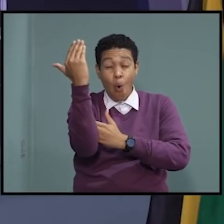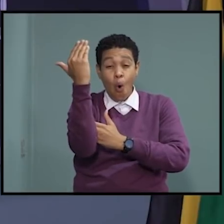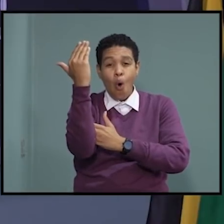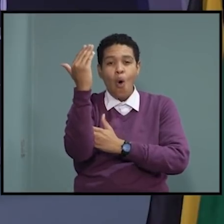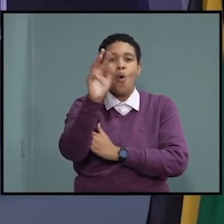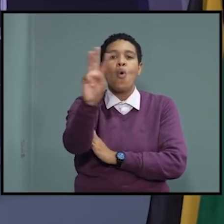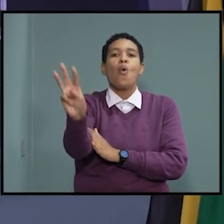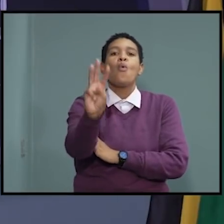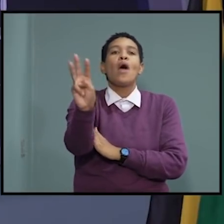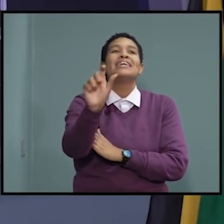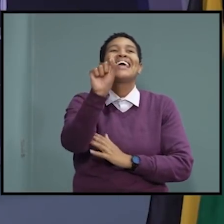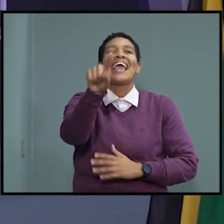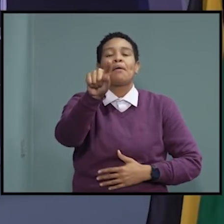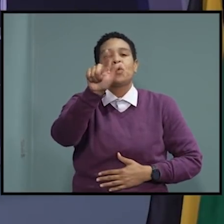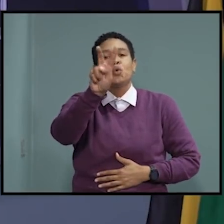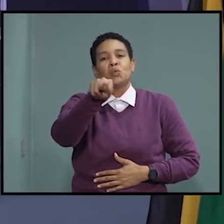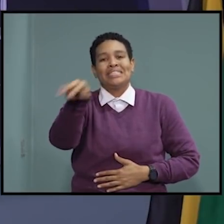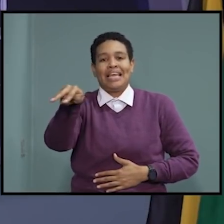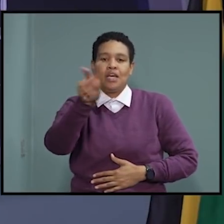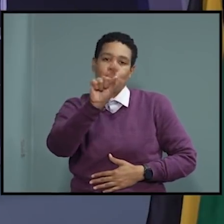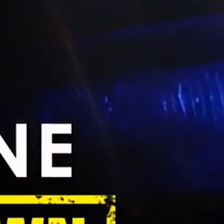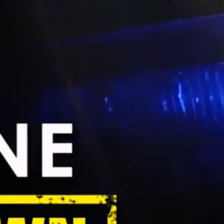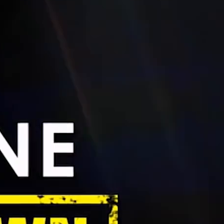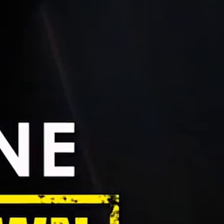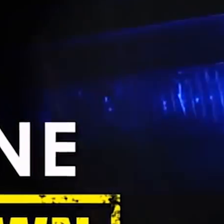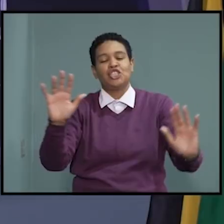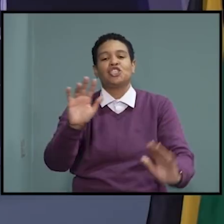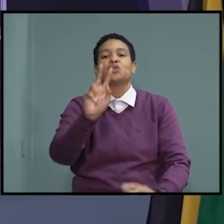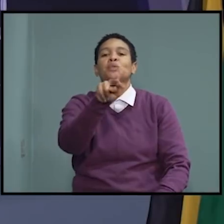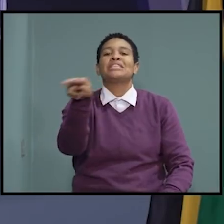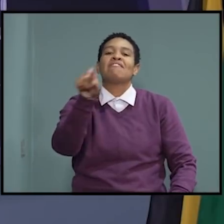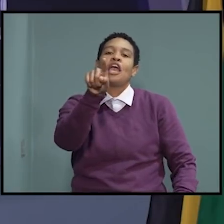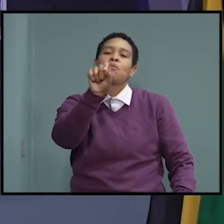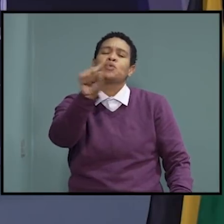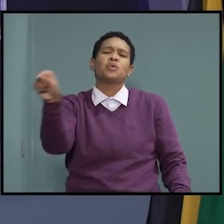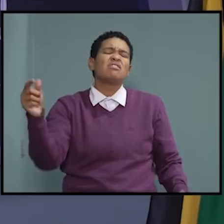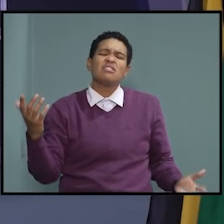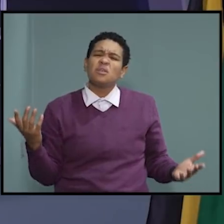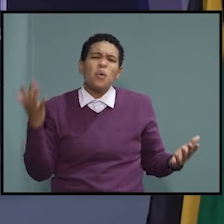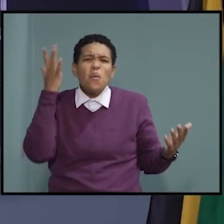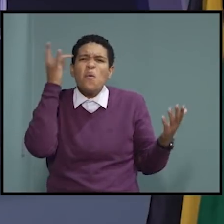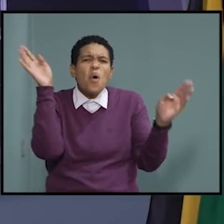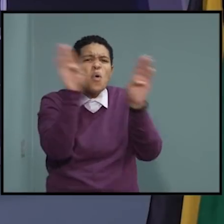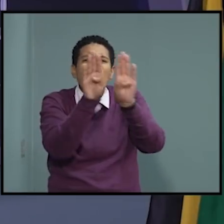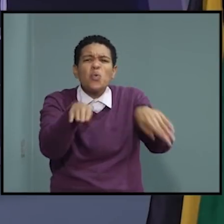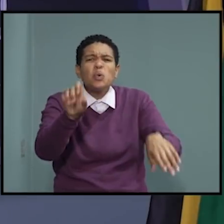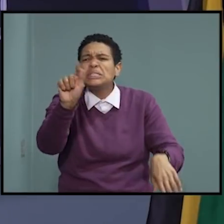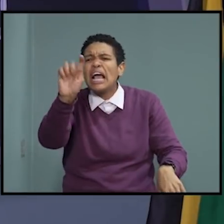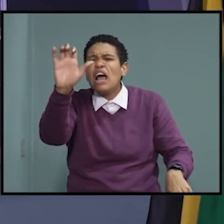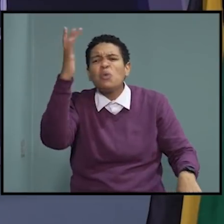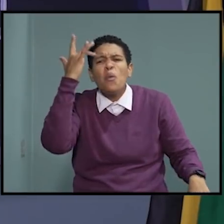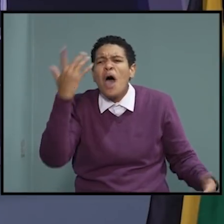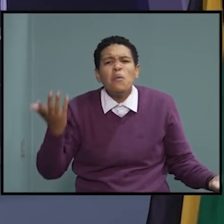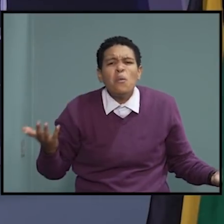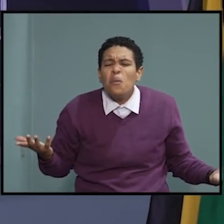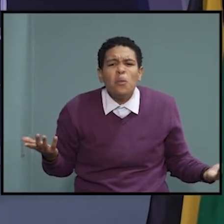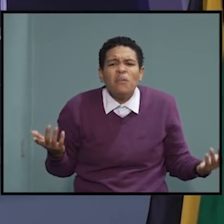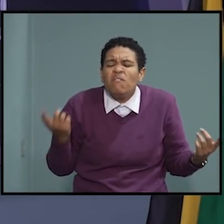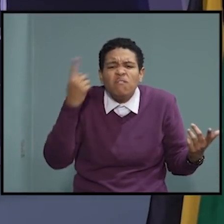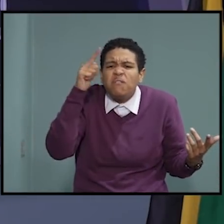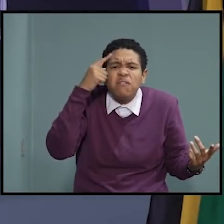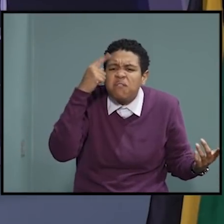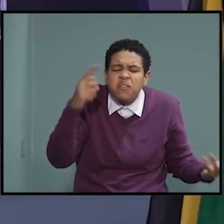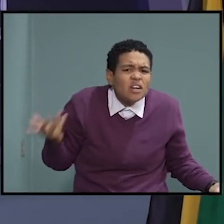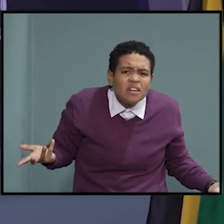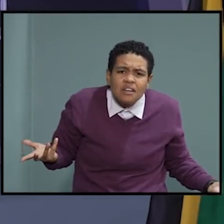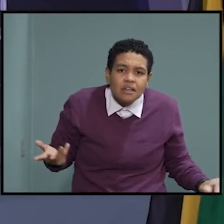Wednesday, April 22, 2020. What is the objective of the lockdown? The objective of the lockdown